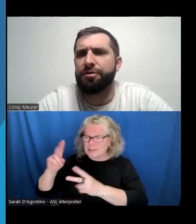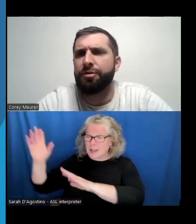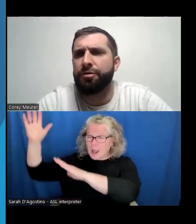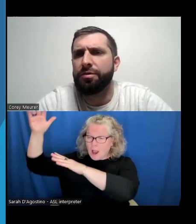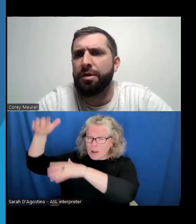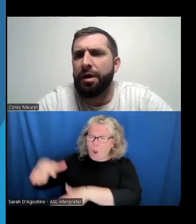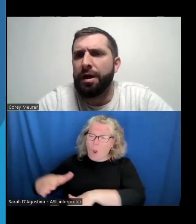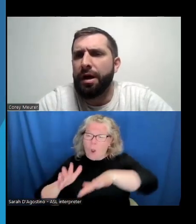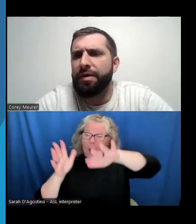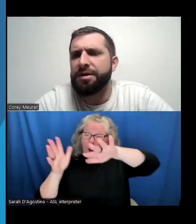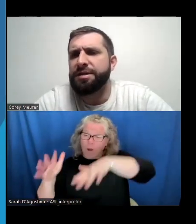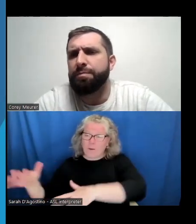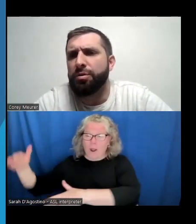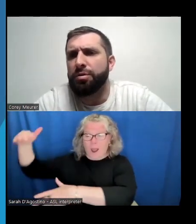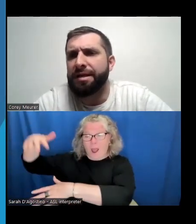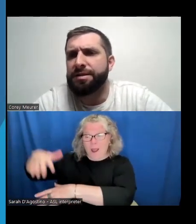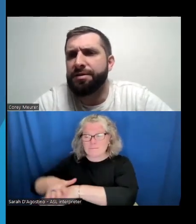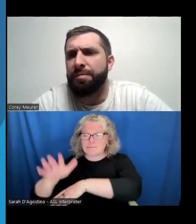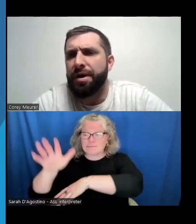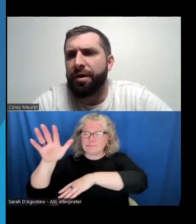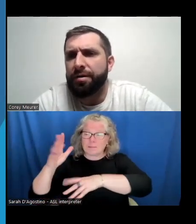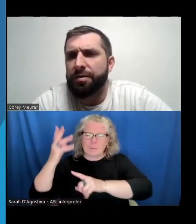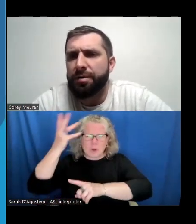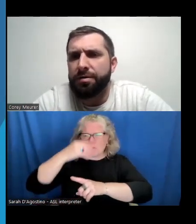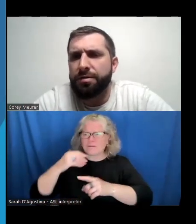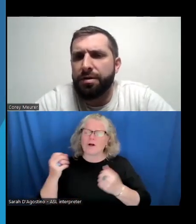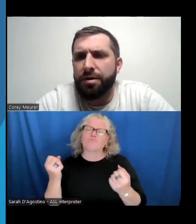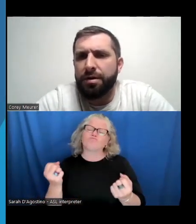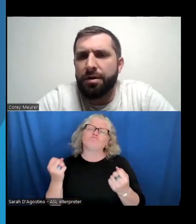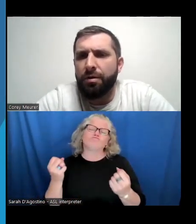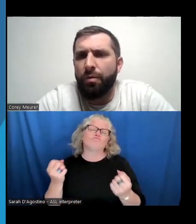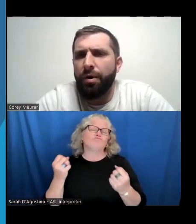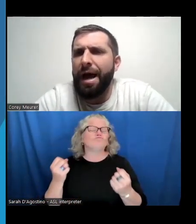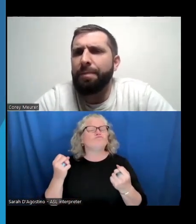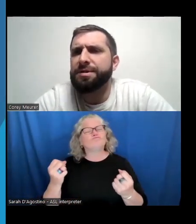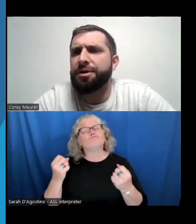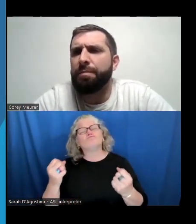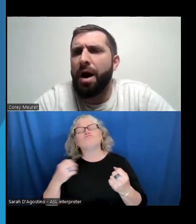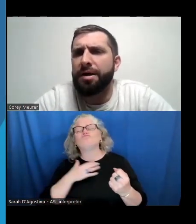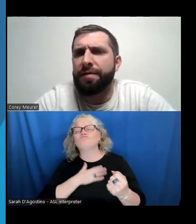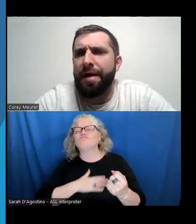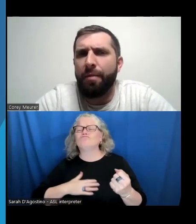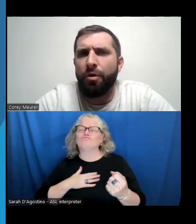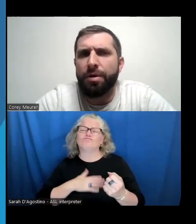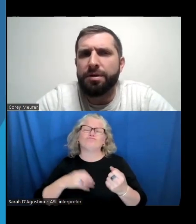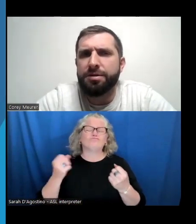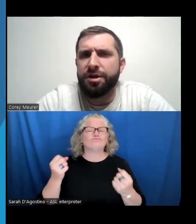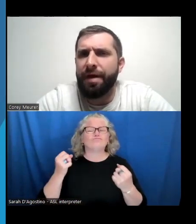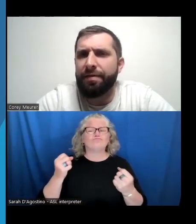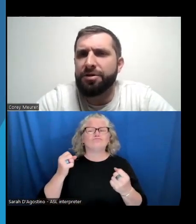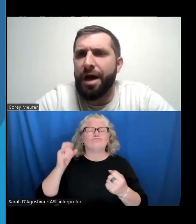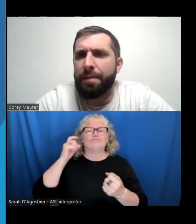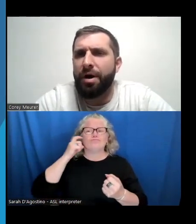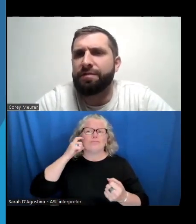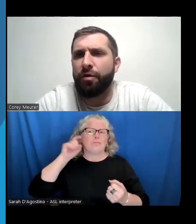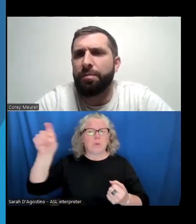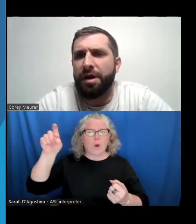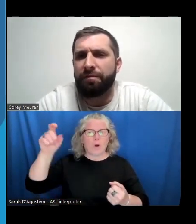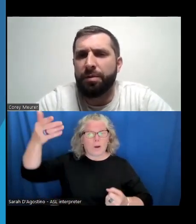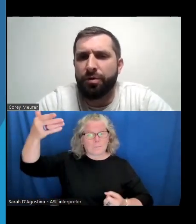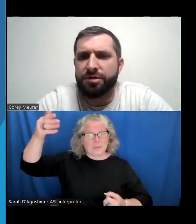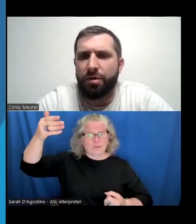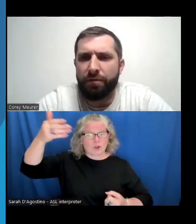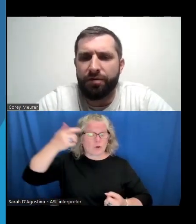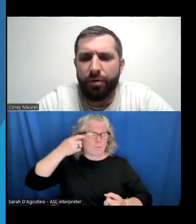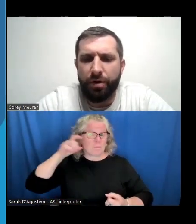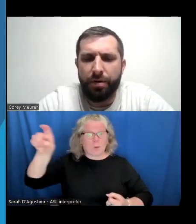beautiful afternoon, and then you see blue lights in your mirror. What happens to your body in that moment? Share that in the chat box for me